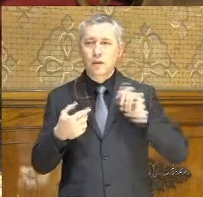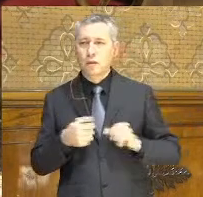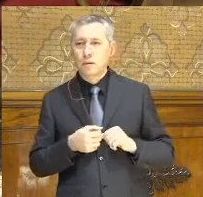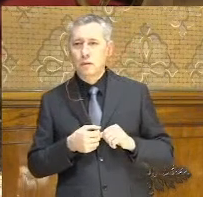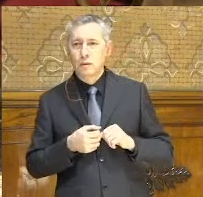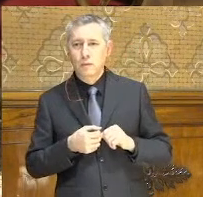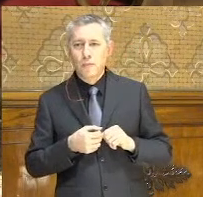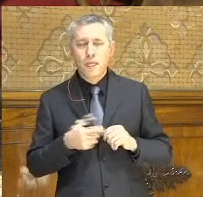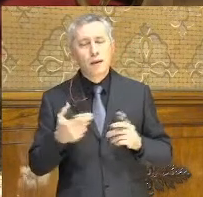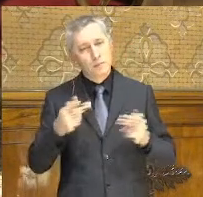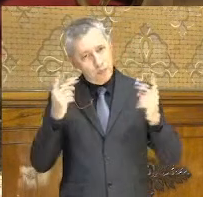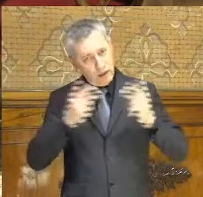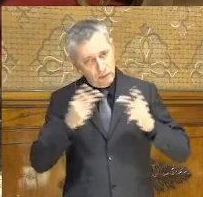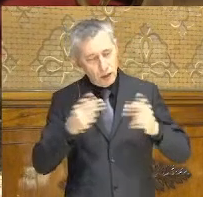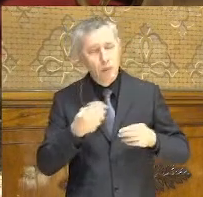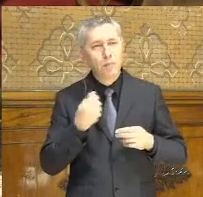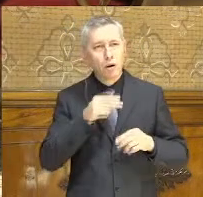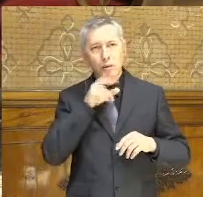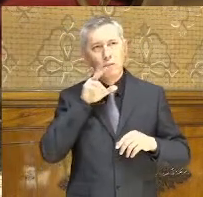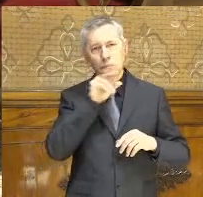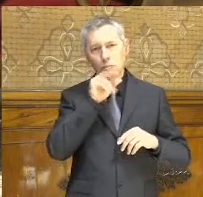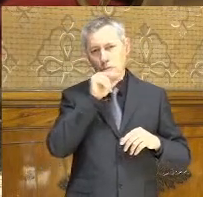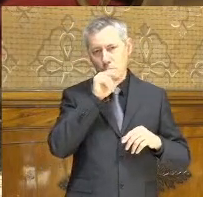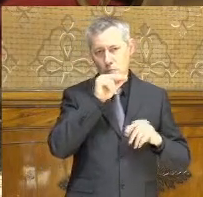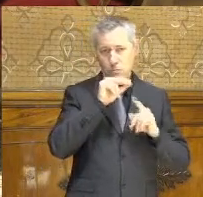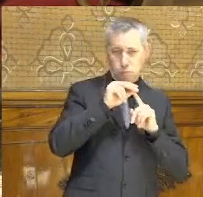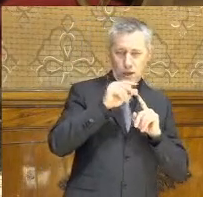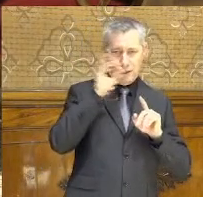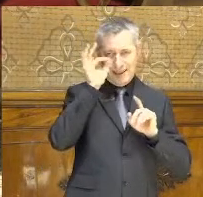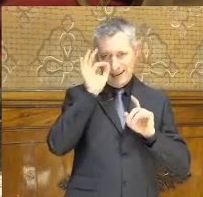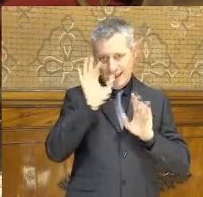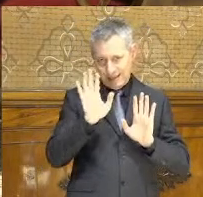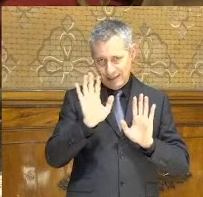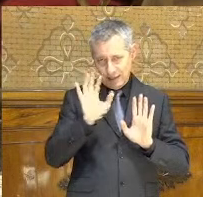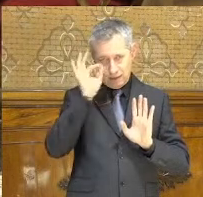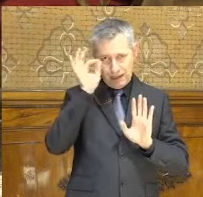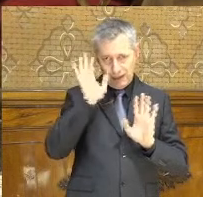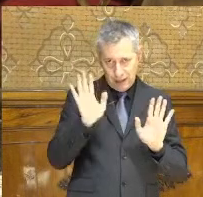but English is also so class and regional